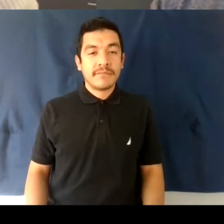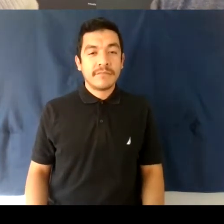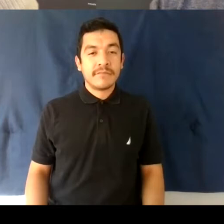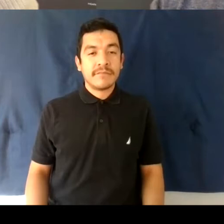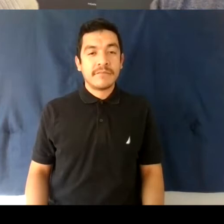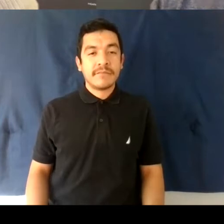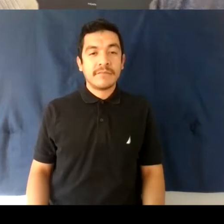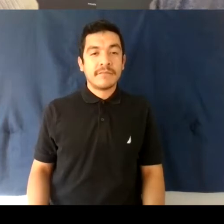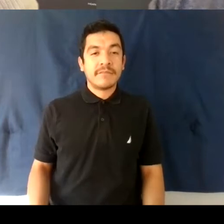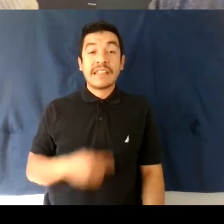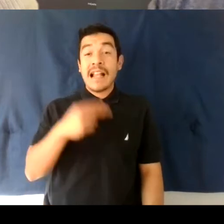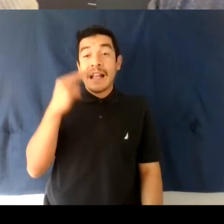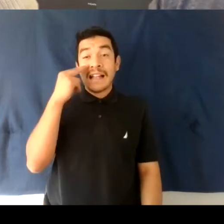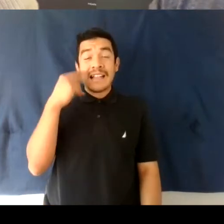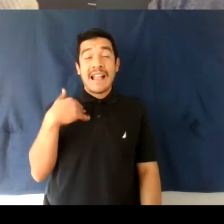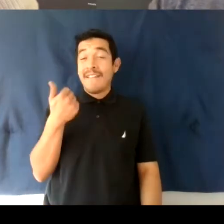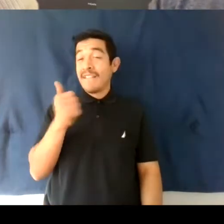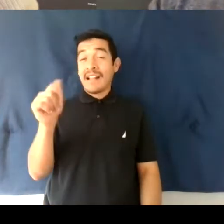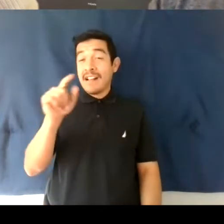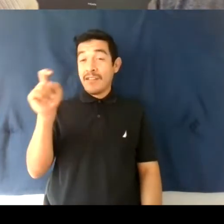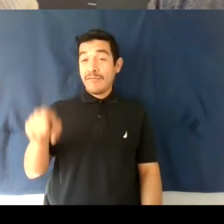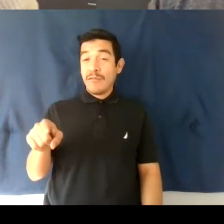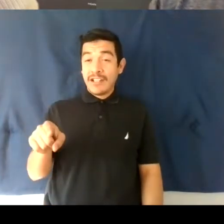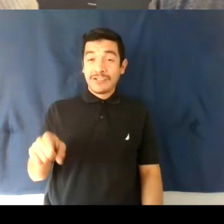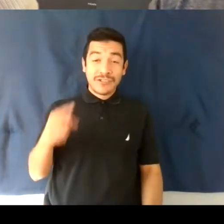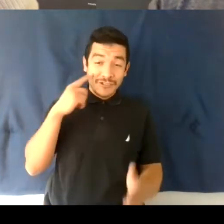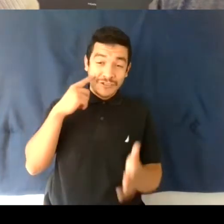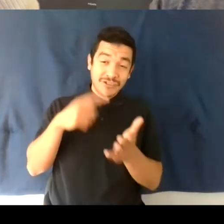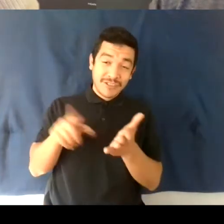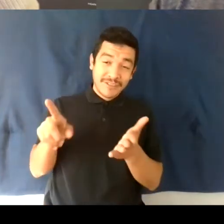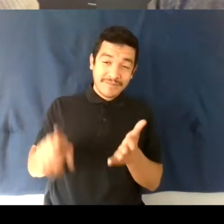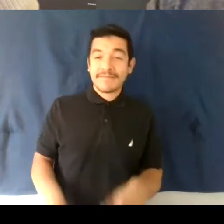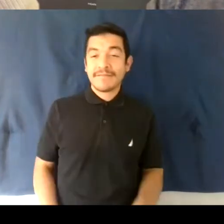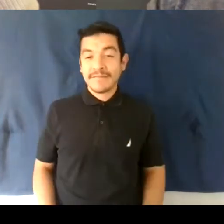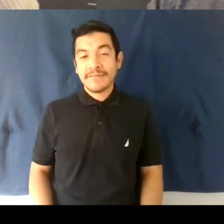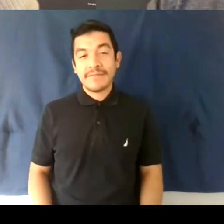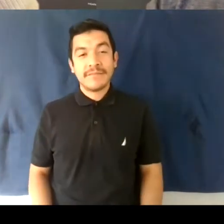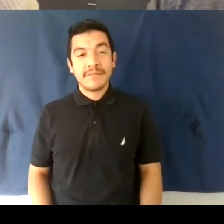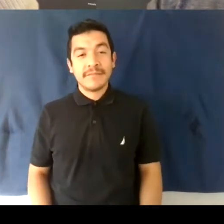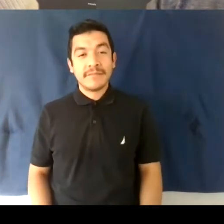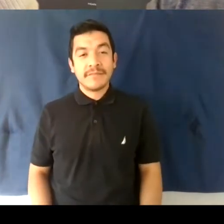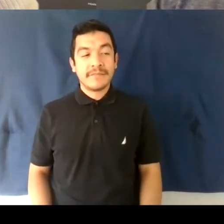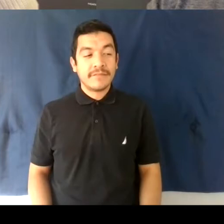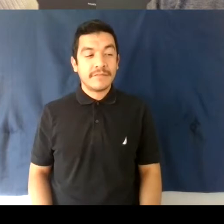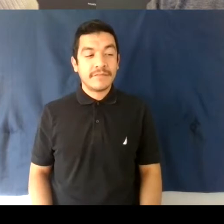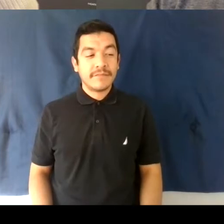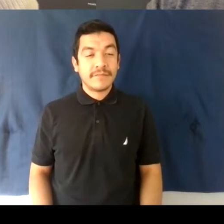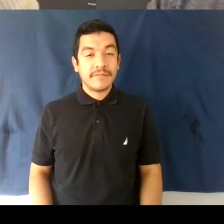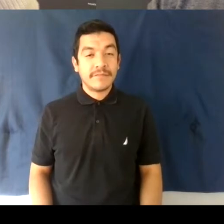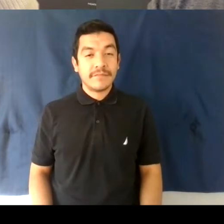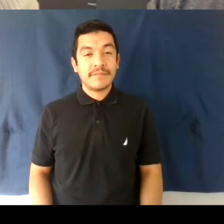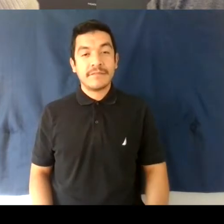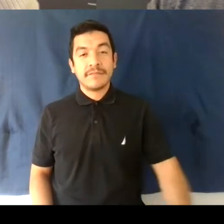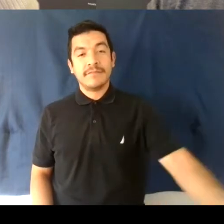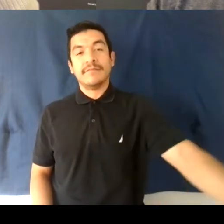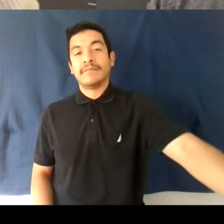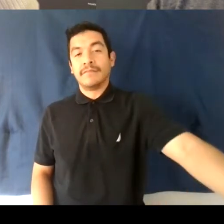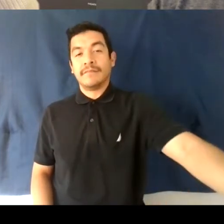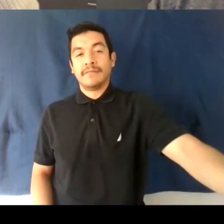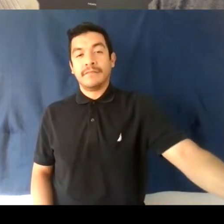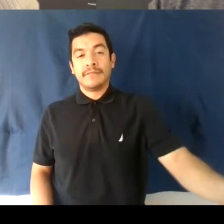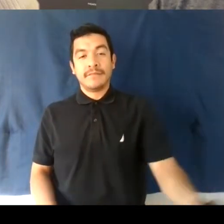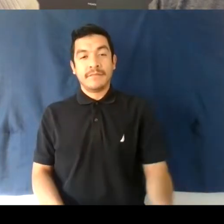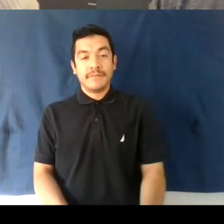let's see, do we have any questions in the chat? I don't see Let's any